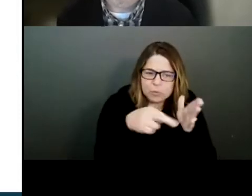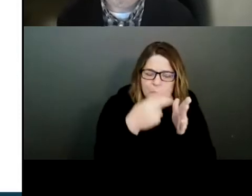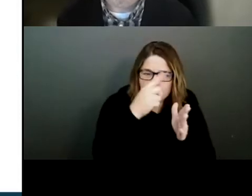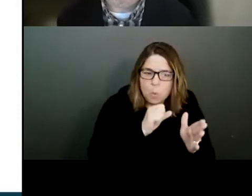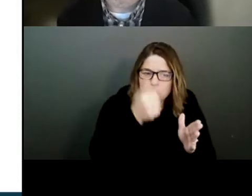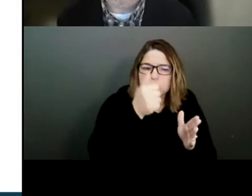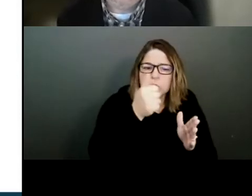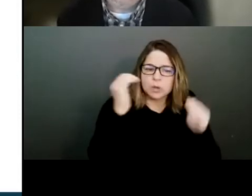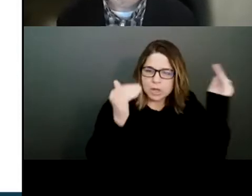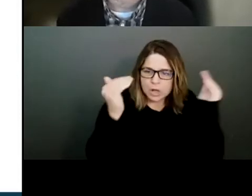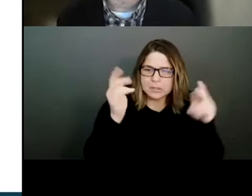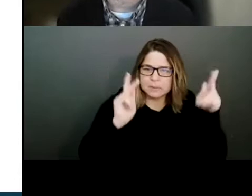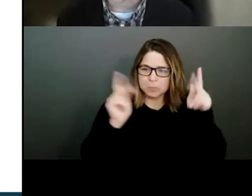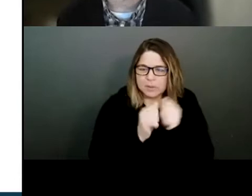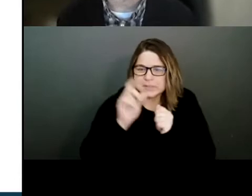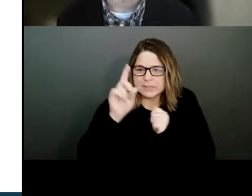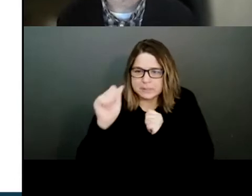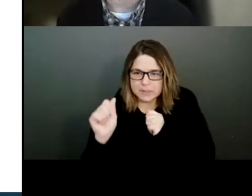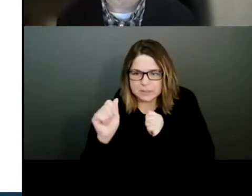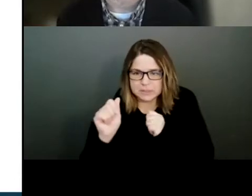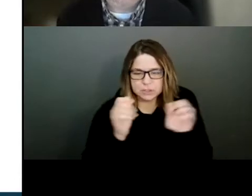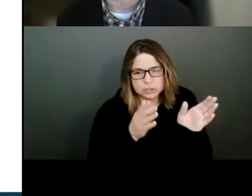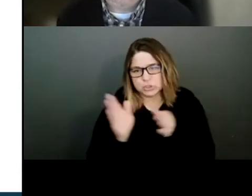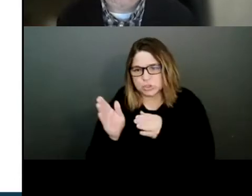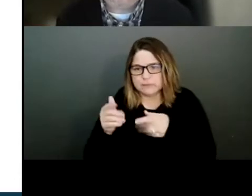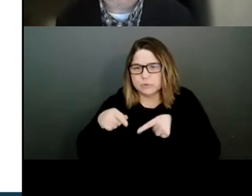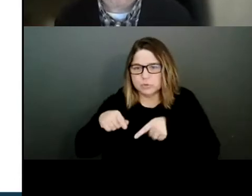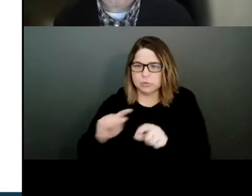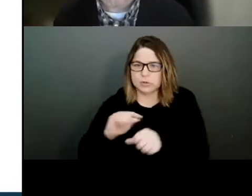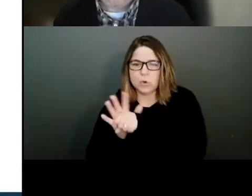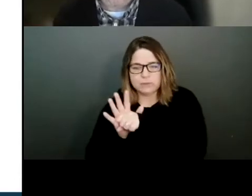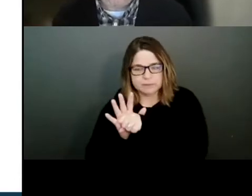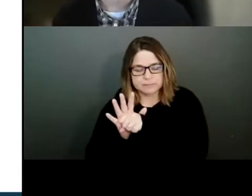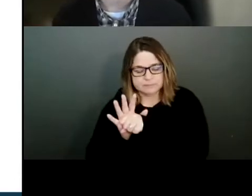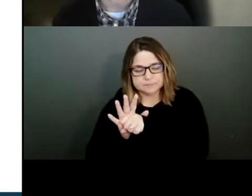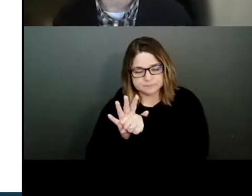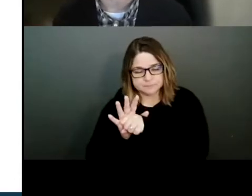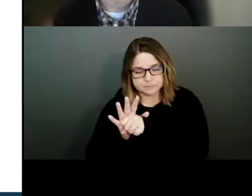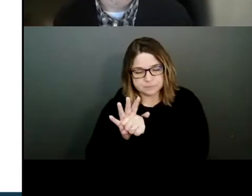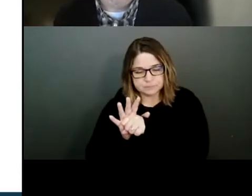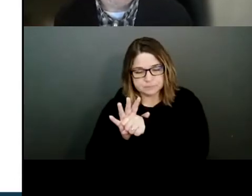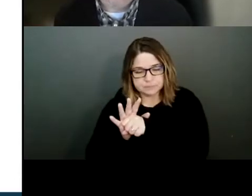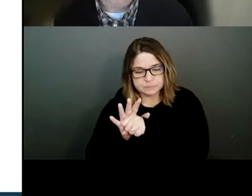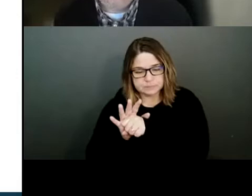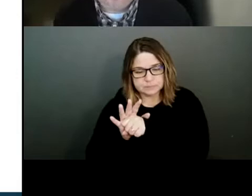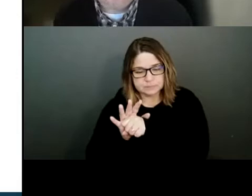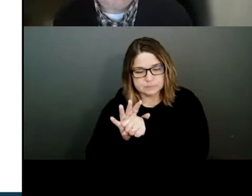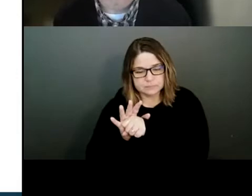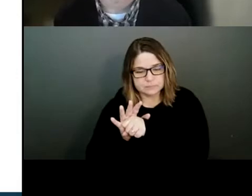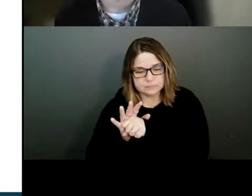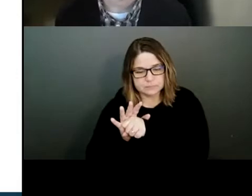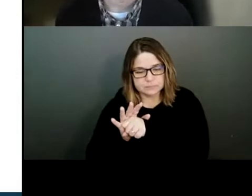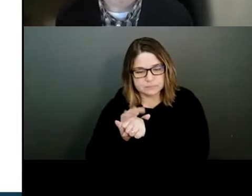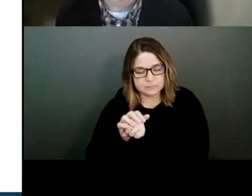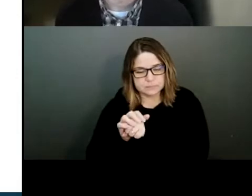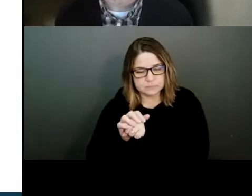with disabilities shifted during the COVID pandemic. As a qualitative study, it's a very small